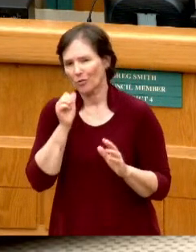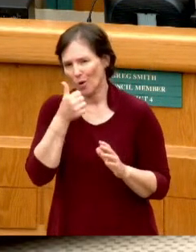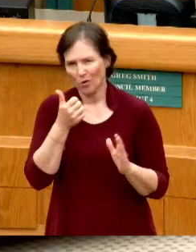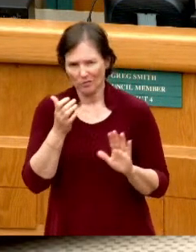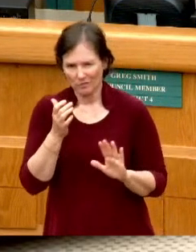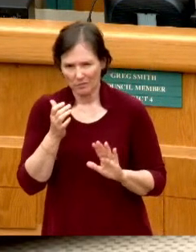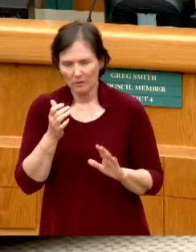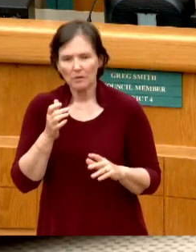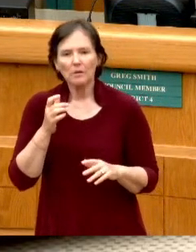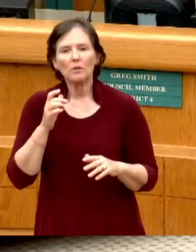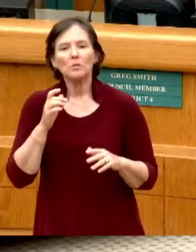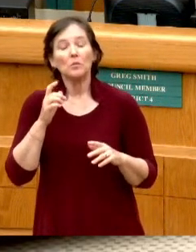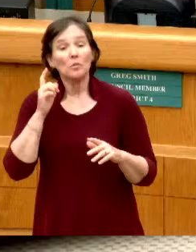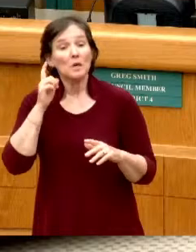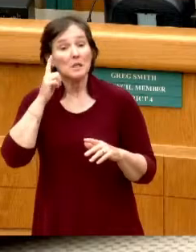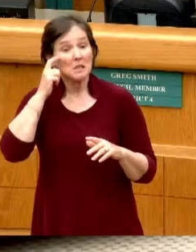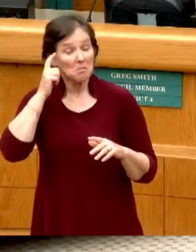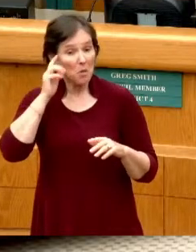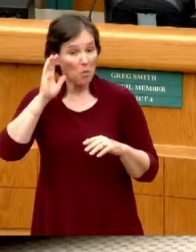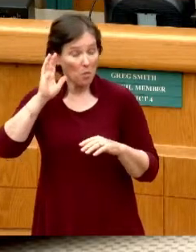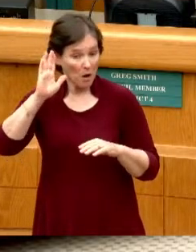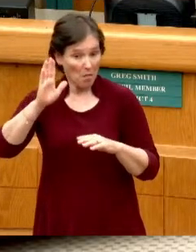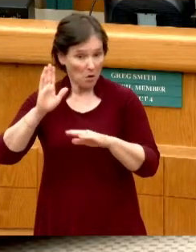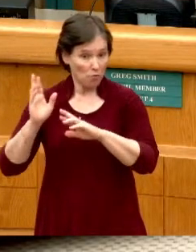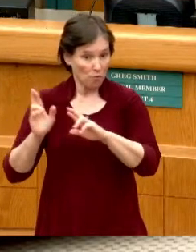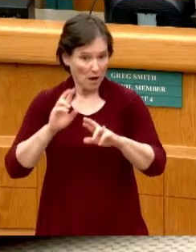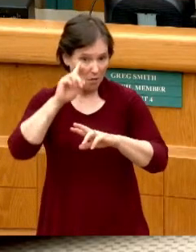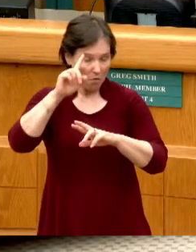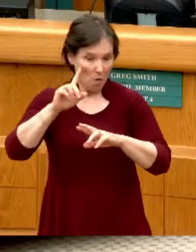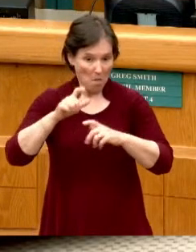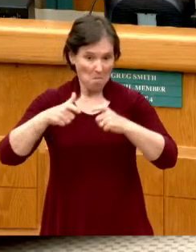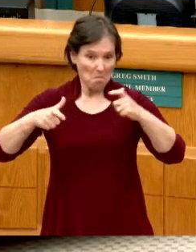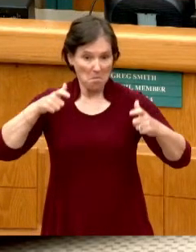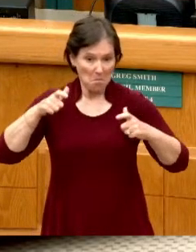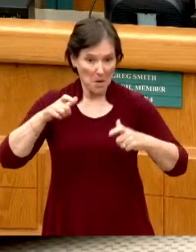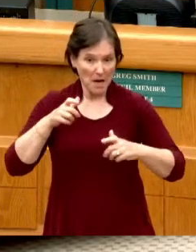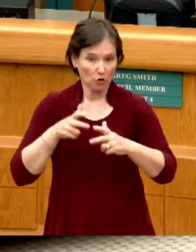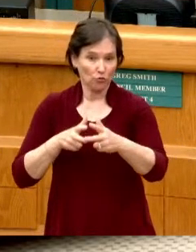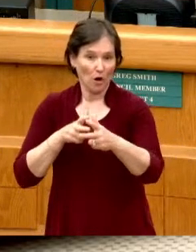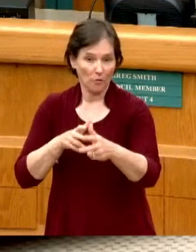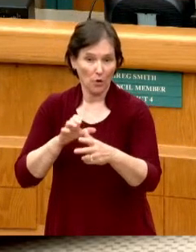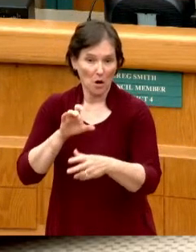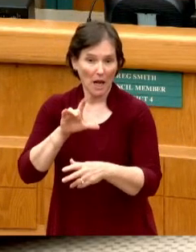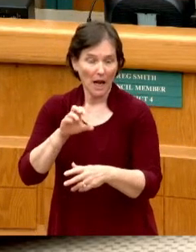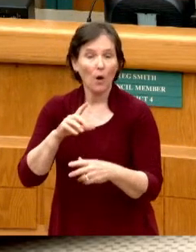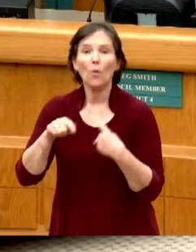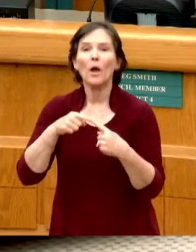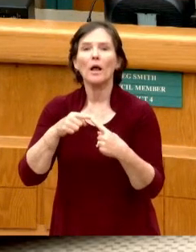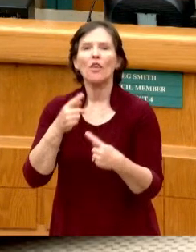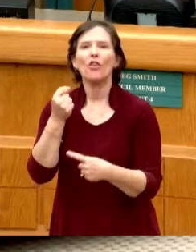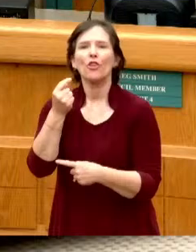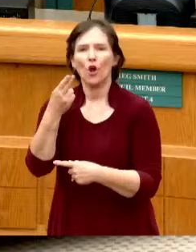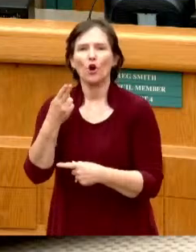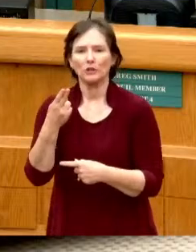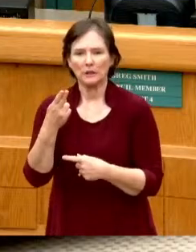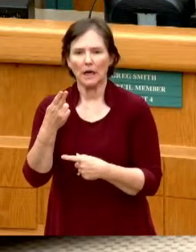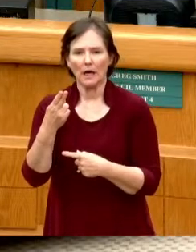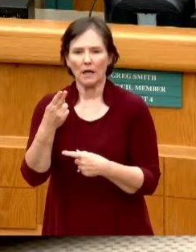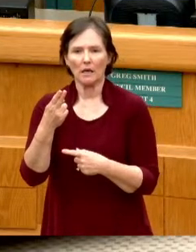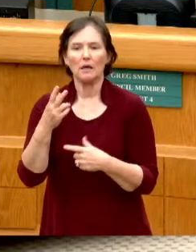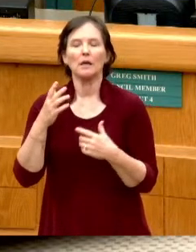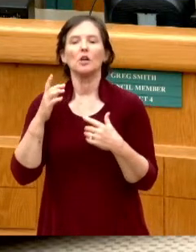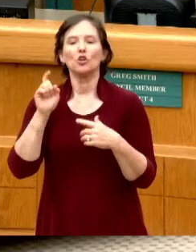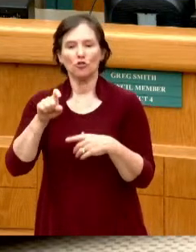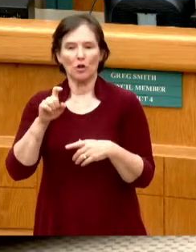mega vaccine clinic on Thursday at the Richard Borchard Fairgrounds, where our goal is to deliver 5,000 vaccines to individuals